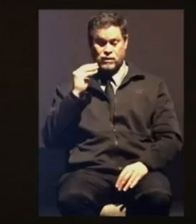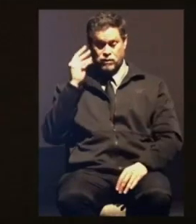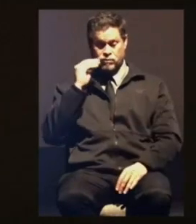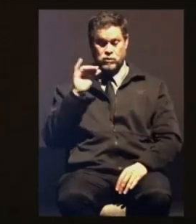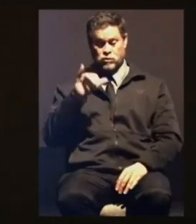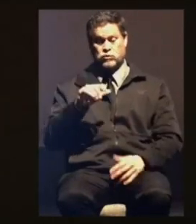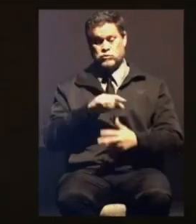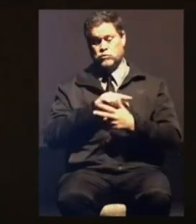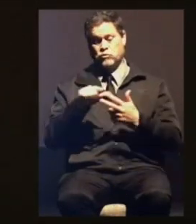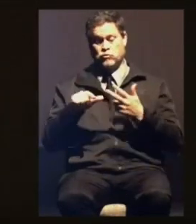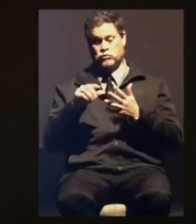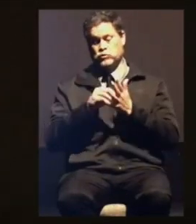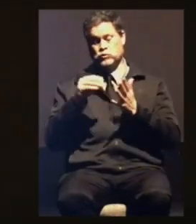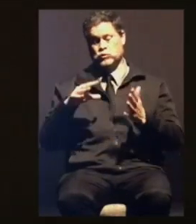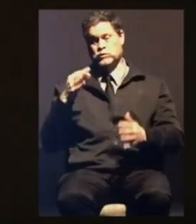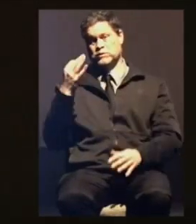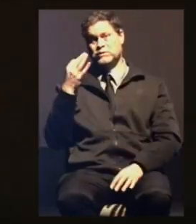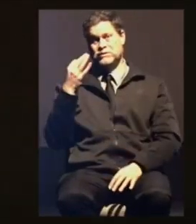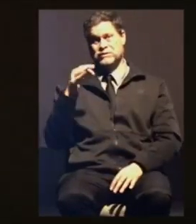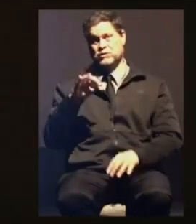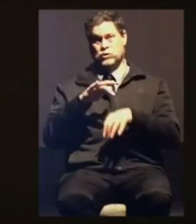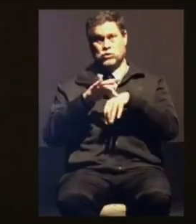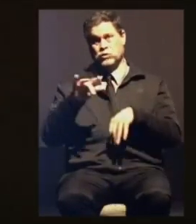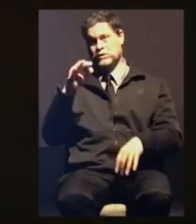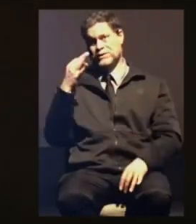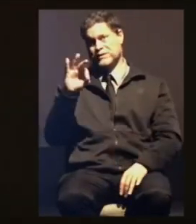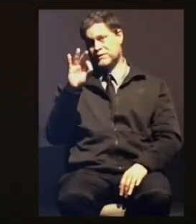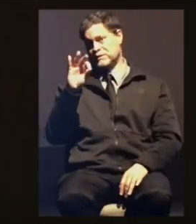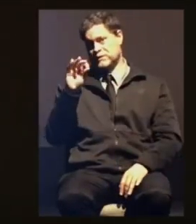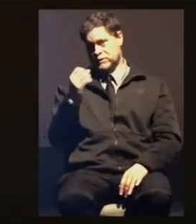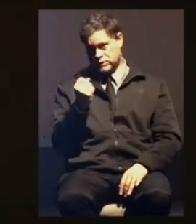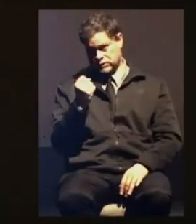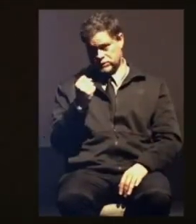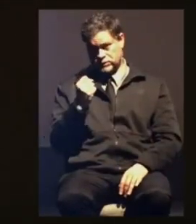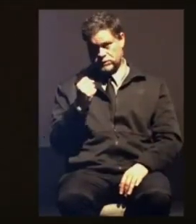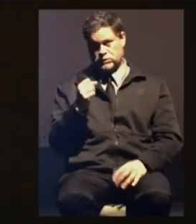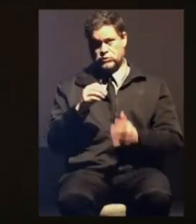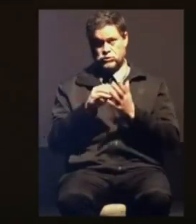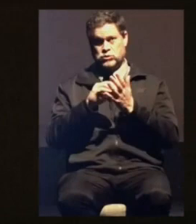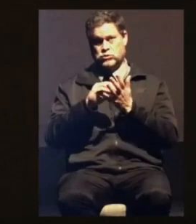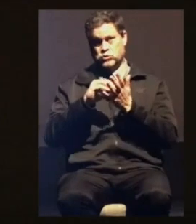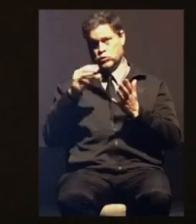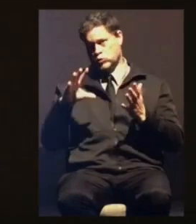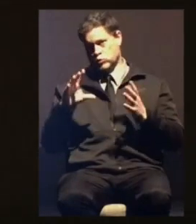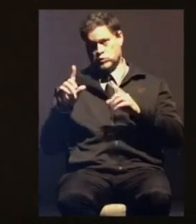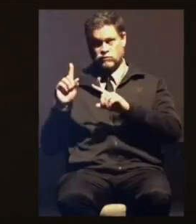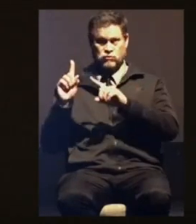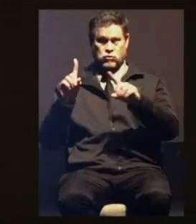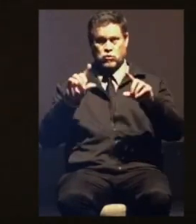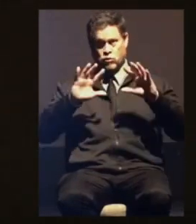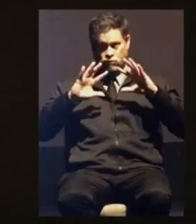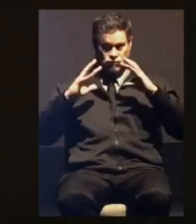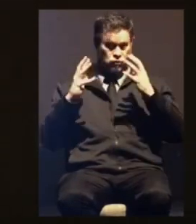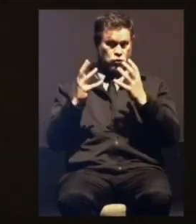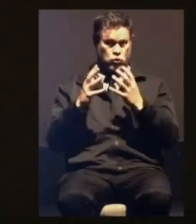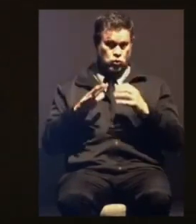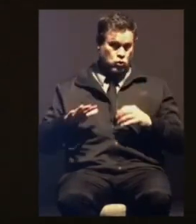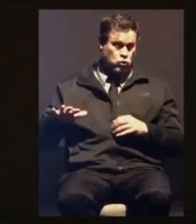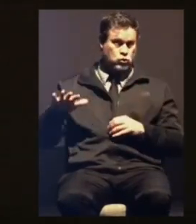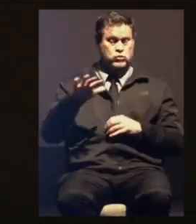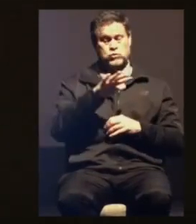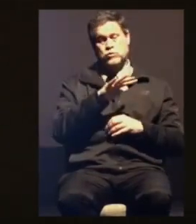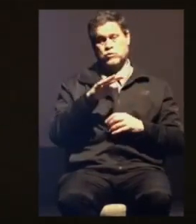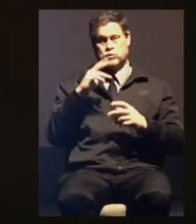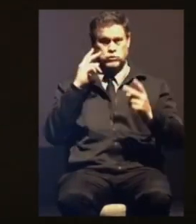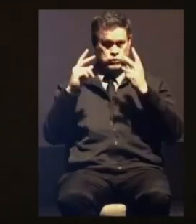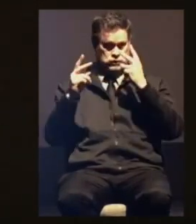of those three students back in the early 1990s, our students have gone all over the world.